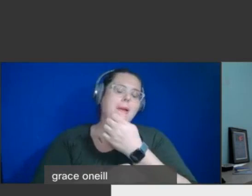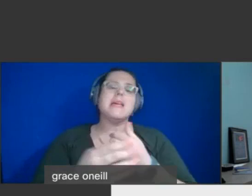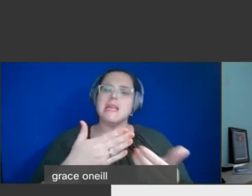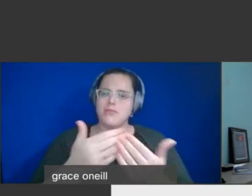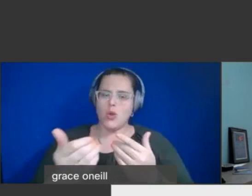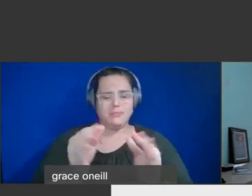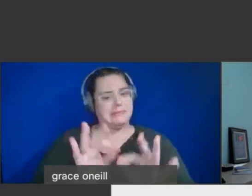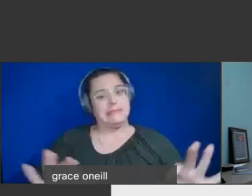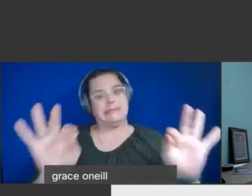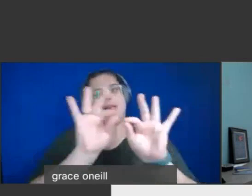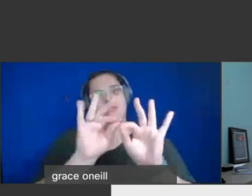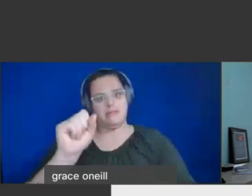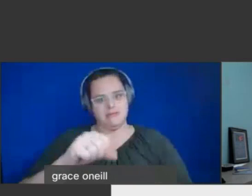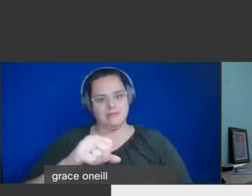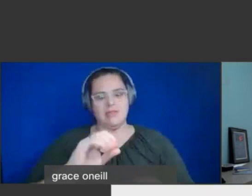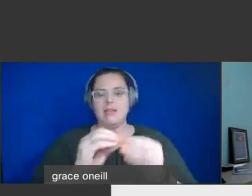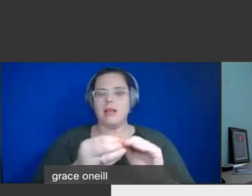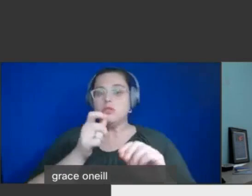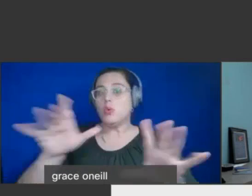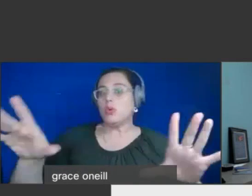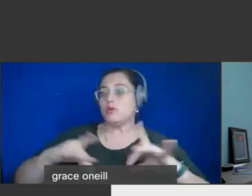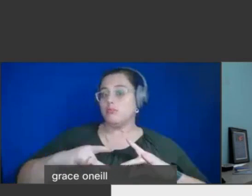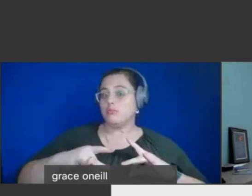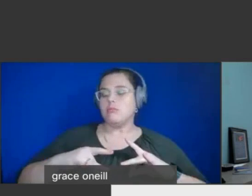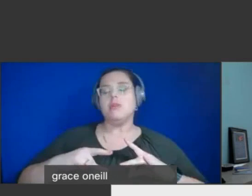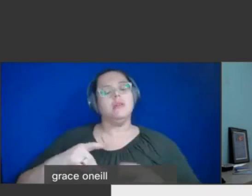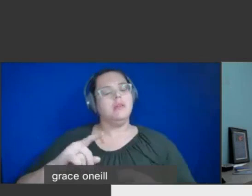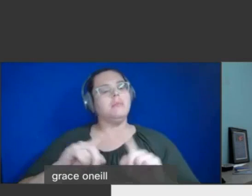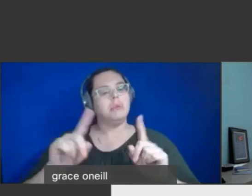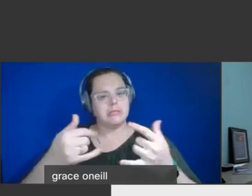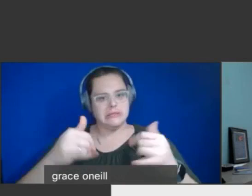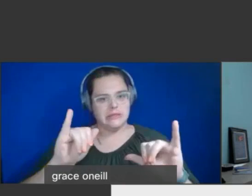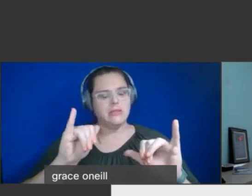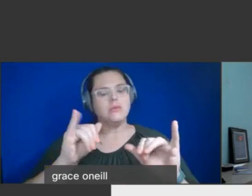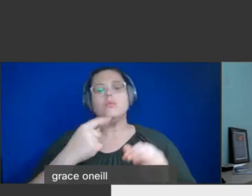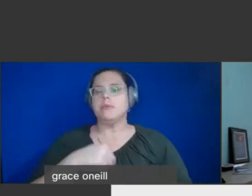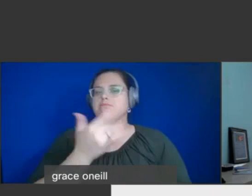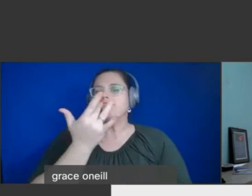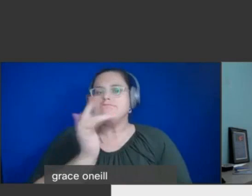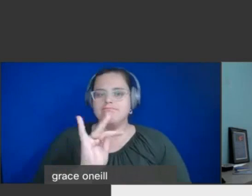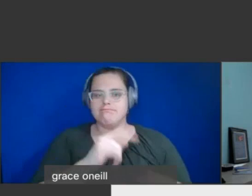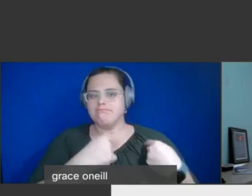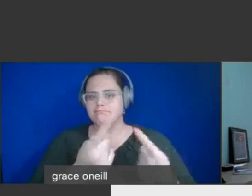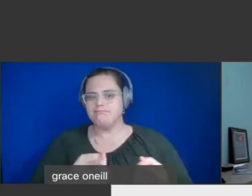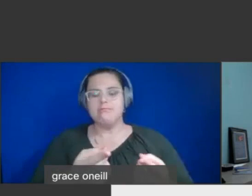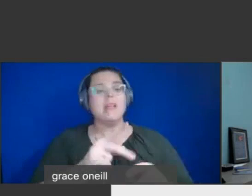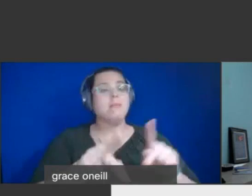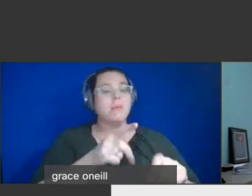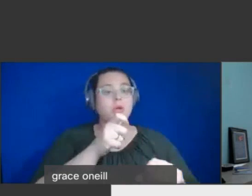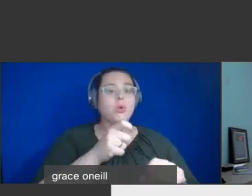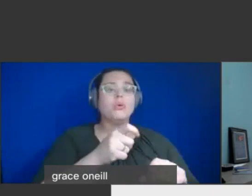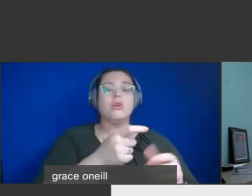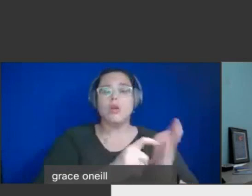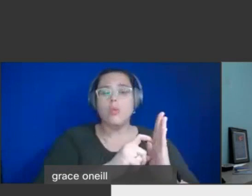substantial in terms of numbers of people who contracted COVID, we've been very fortunate that a relatively small number of people